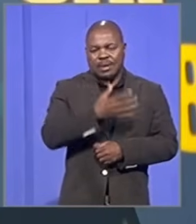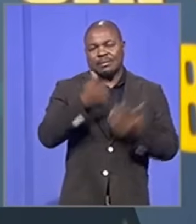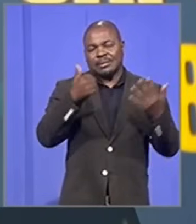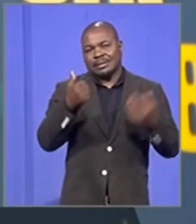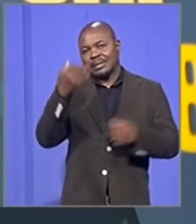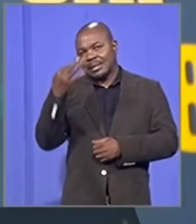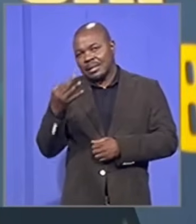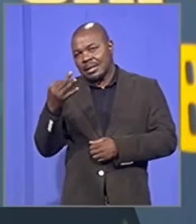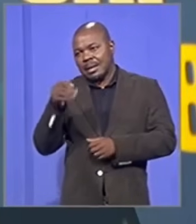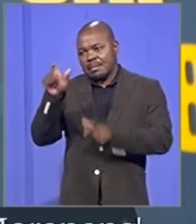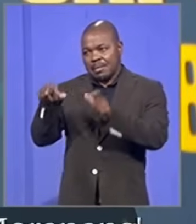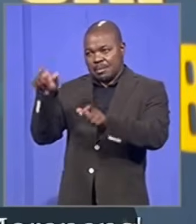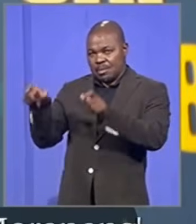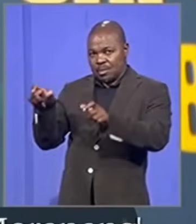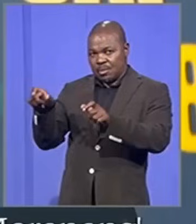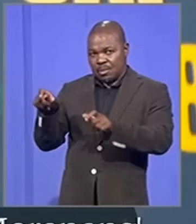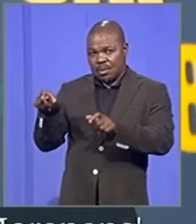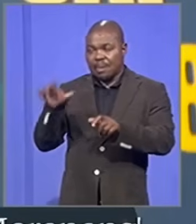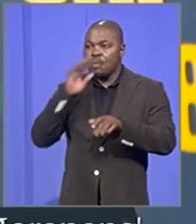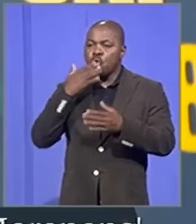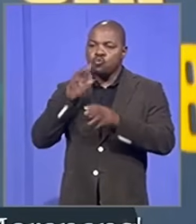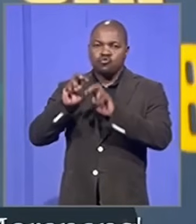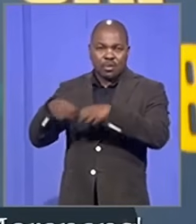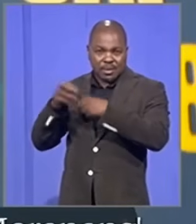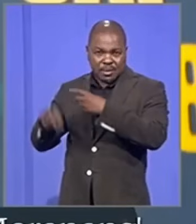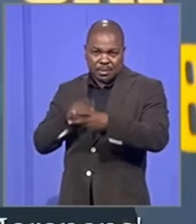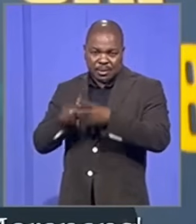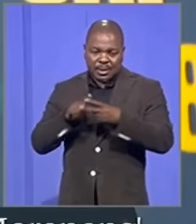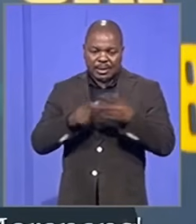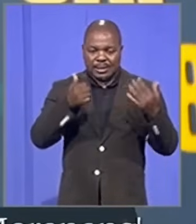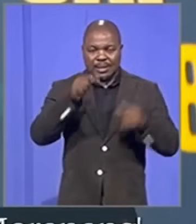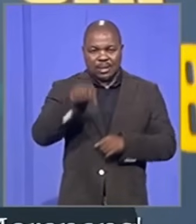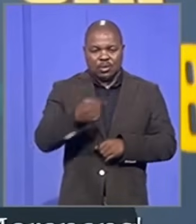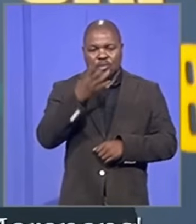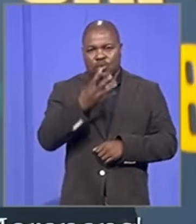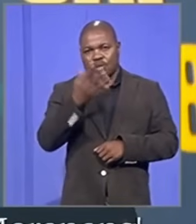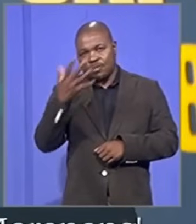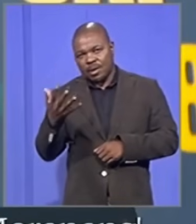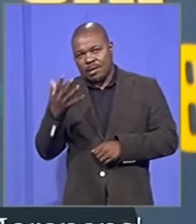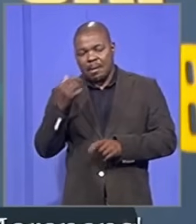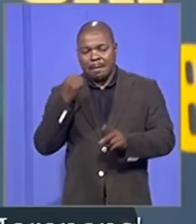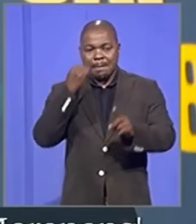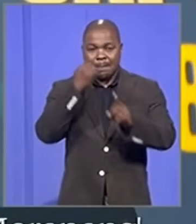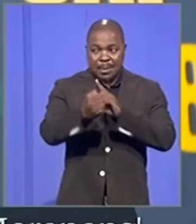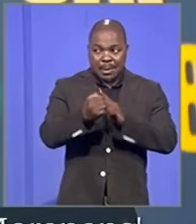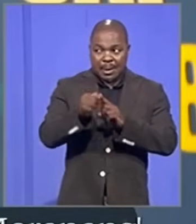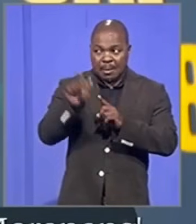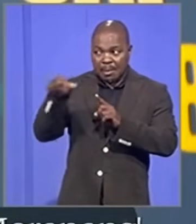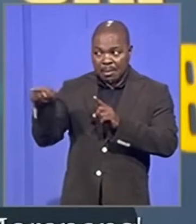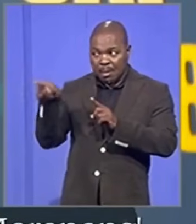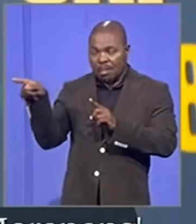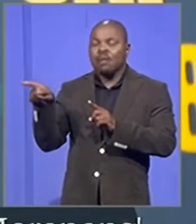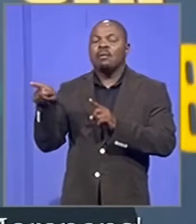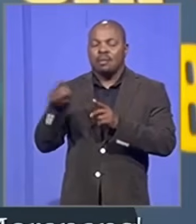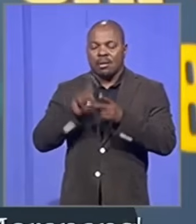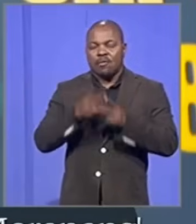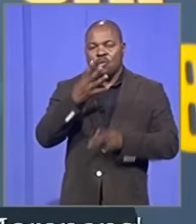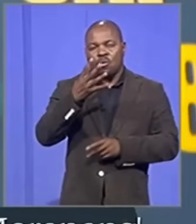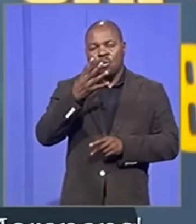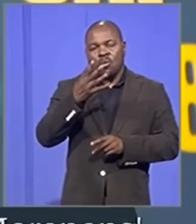8,563 suspected rapists and 6,045 murder suspects.